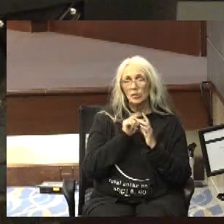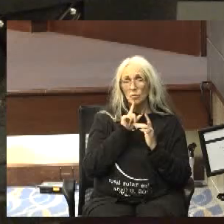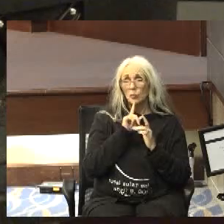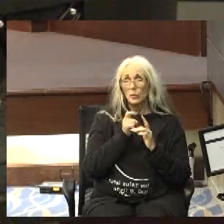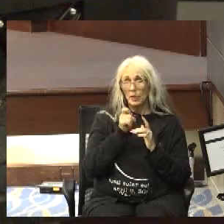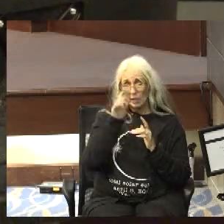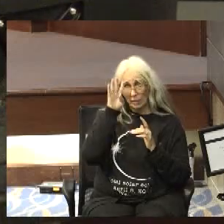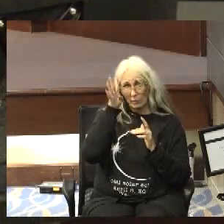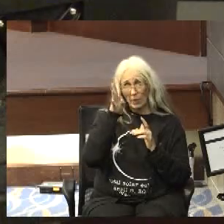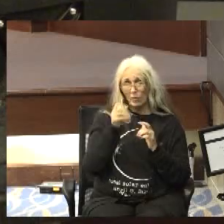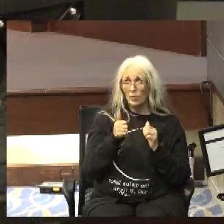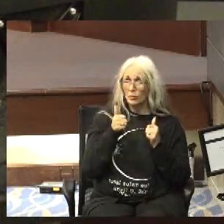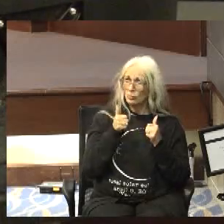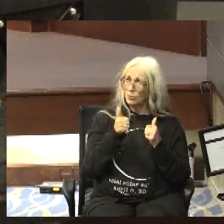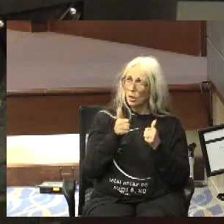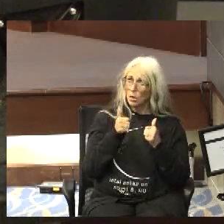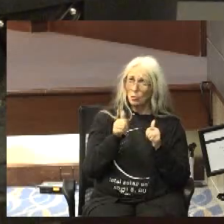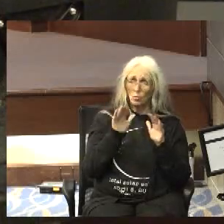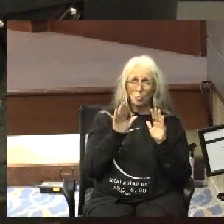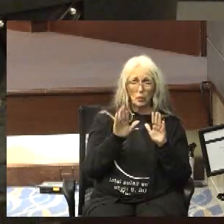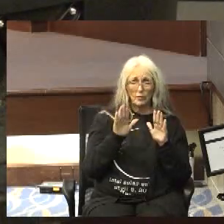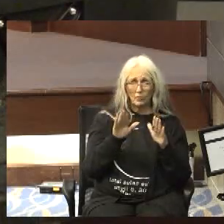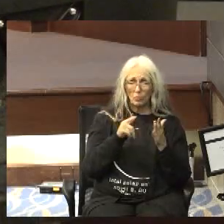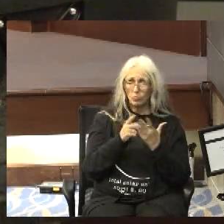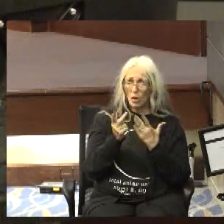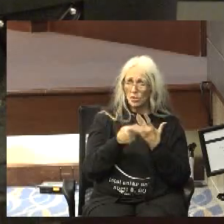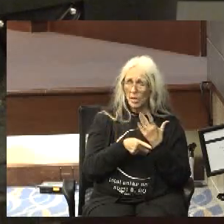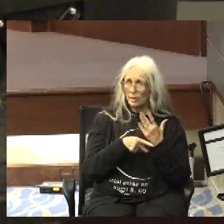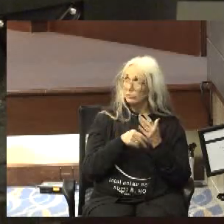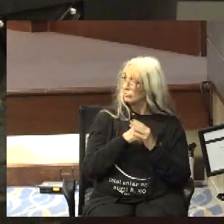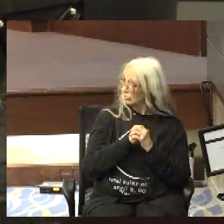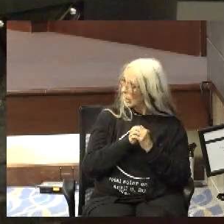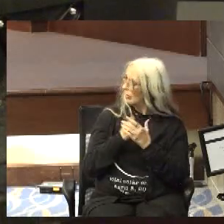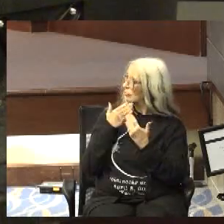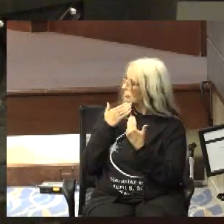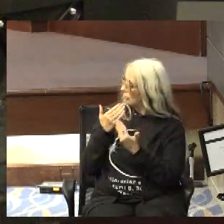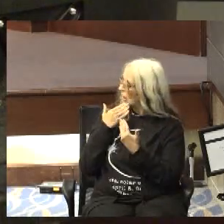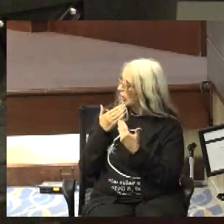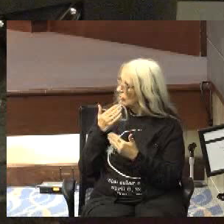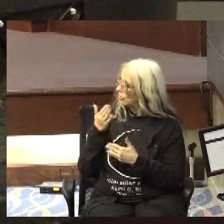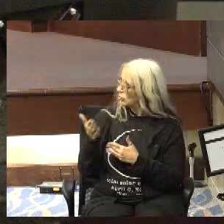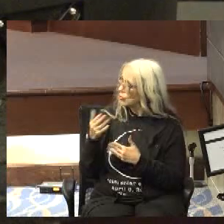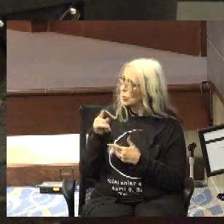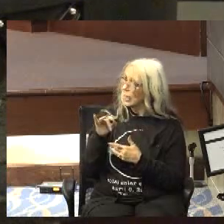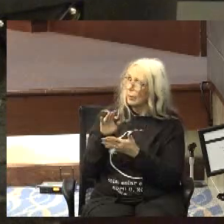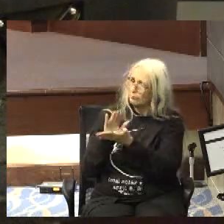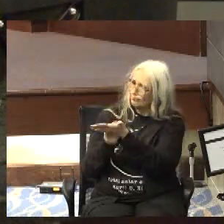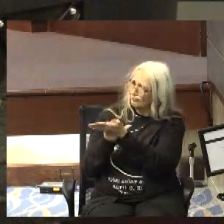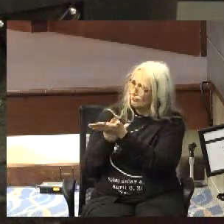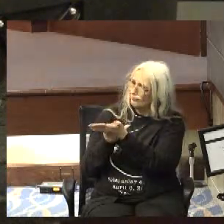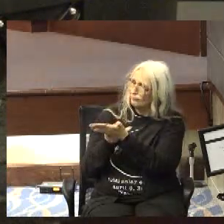with a quality project here. So again, Bradley and your team, I commend you